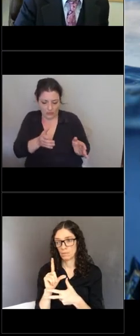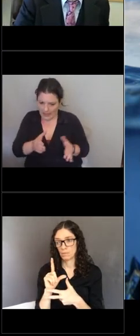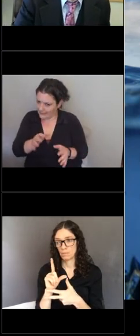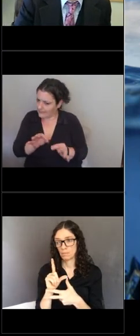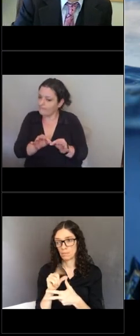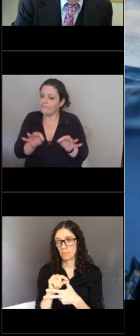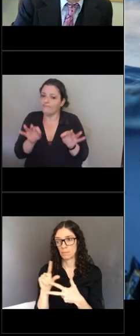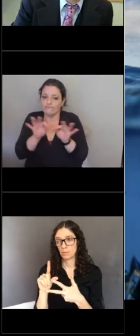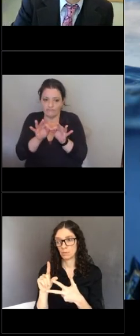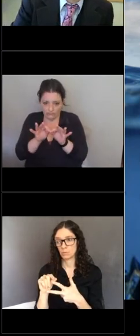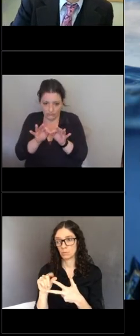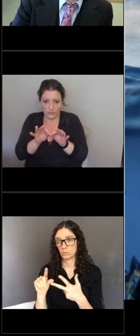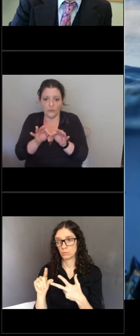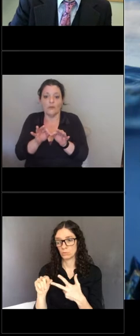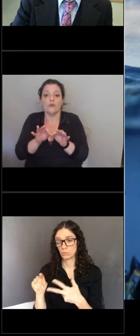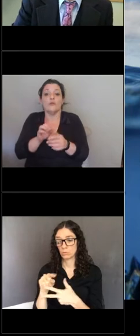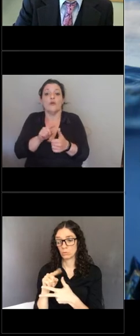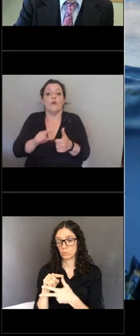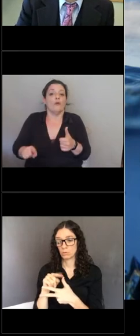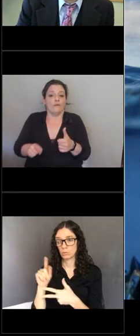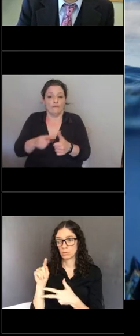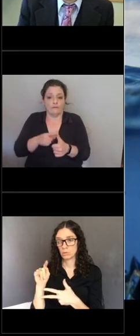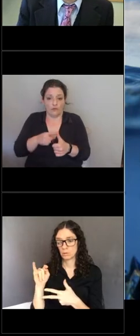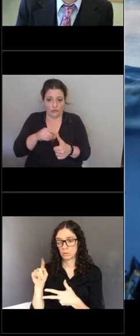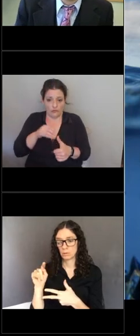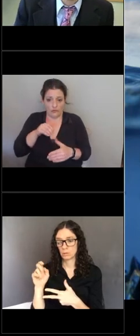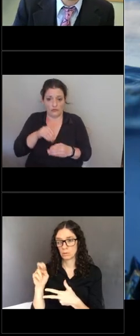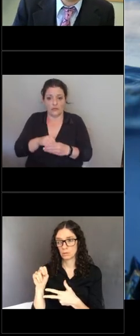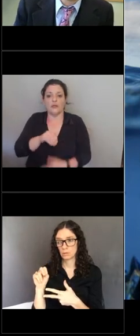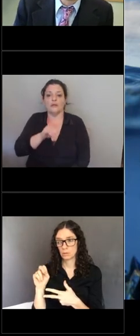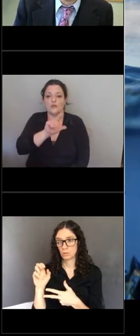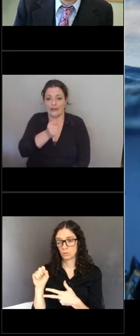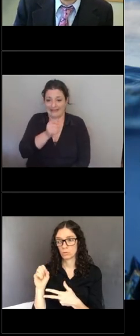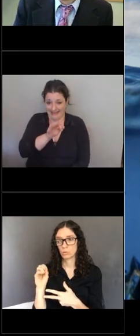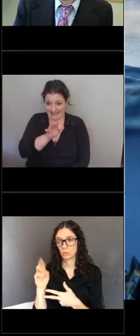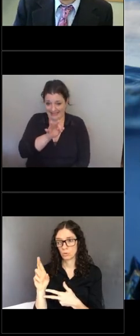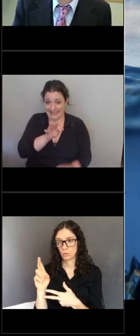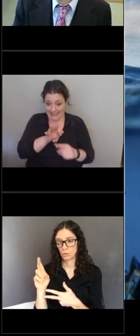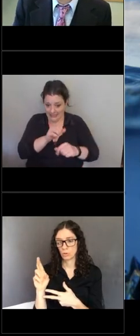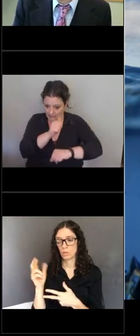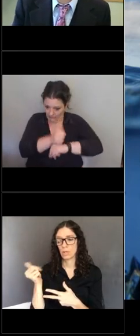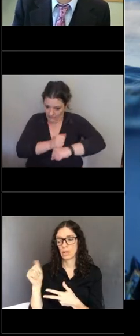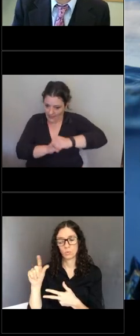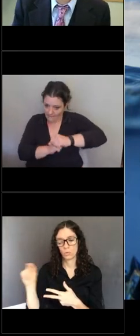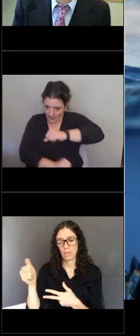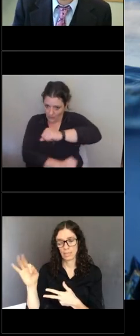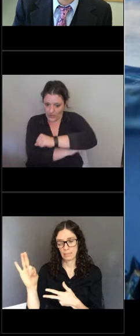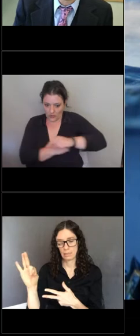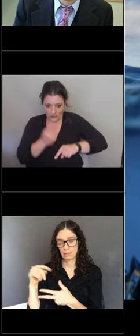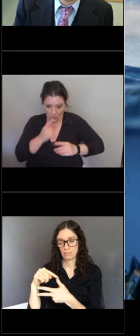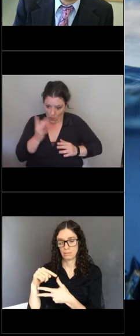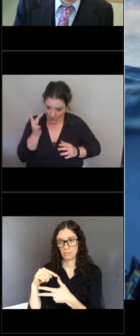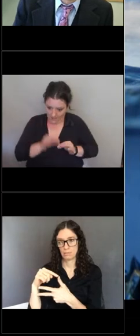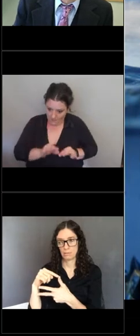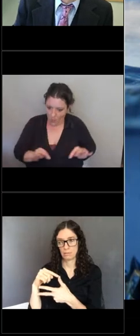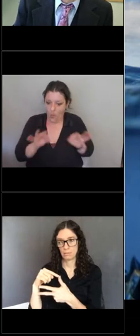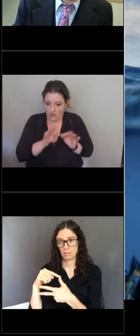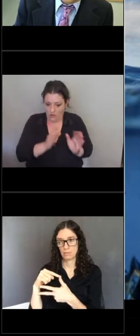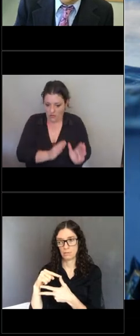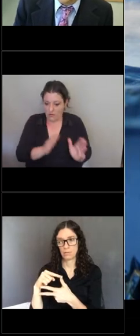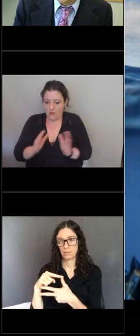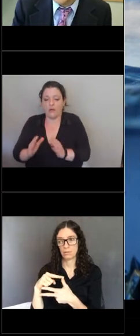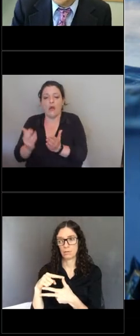that the need and lack thereof of incorporating climate change within MPAs and MPA structures puts